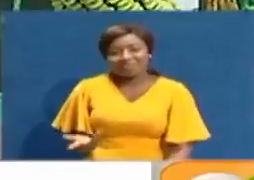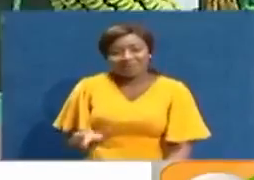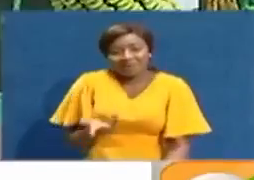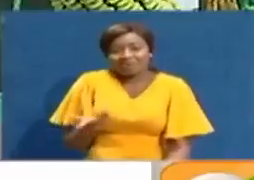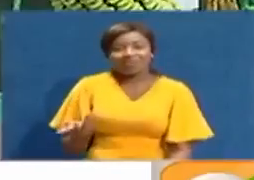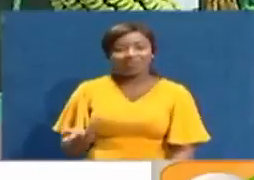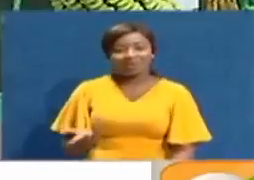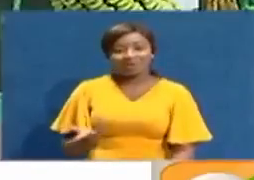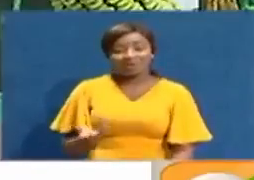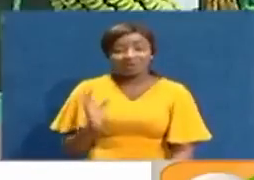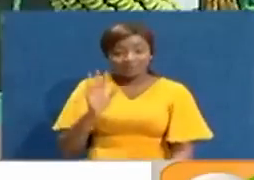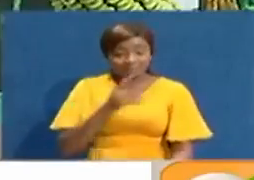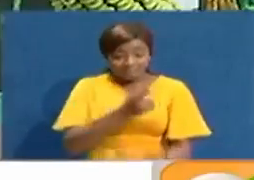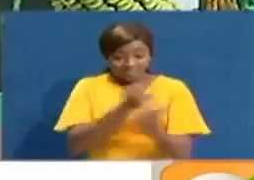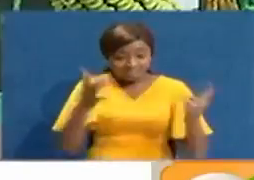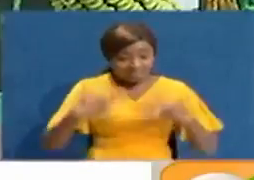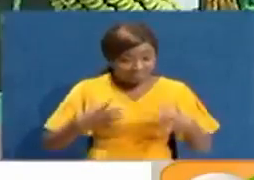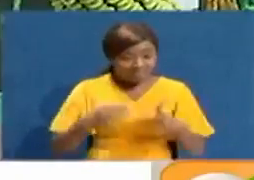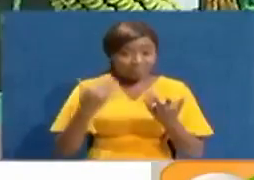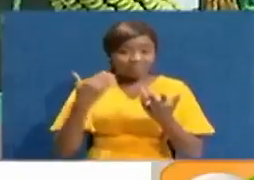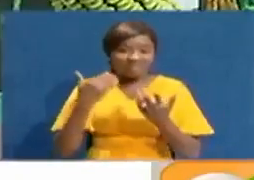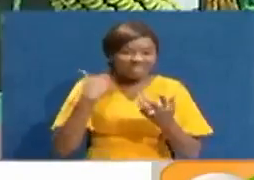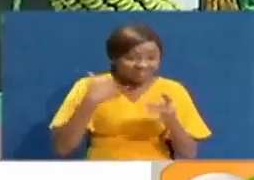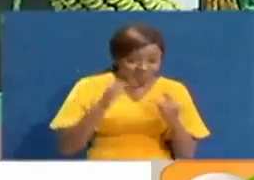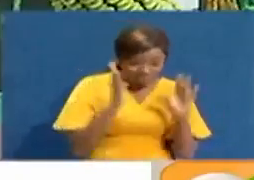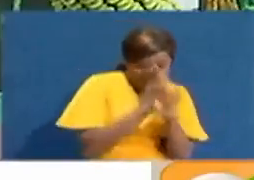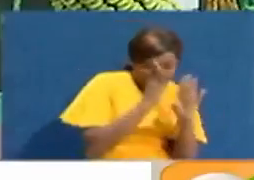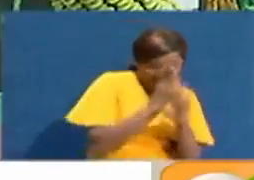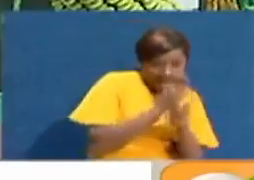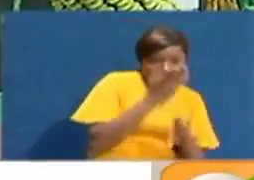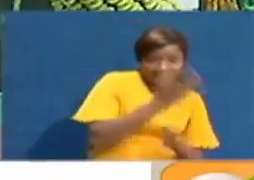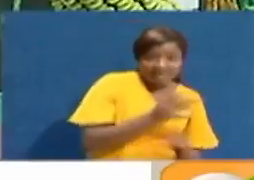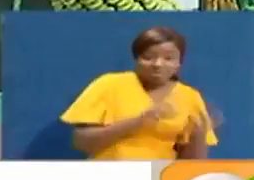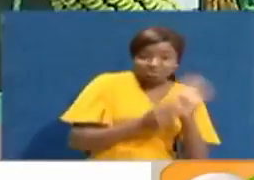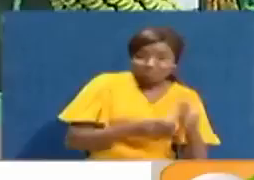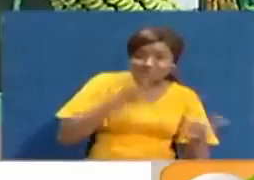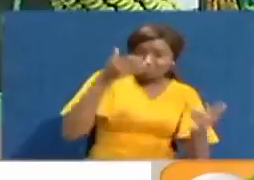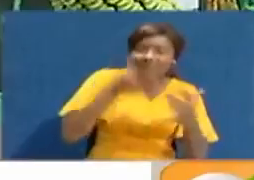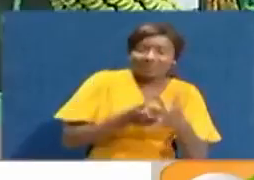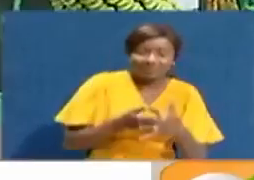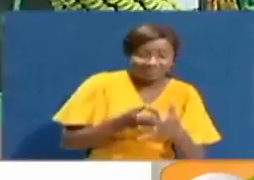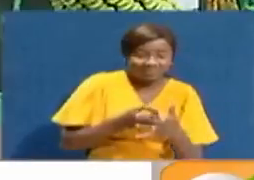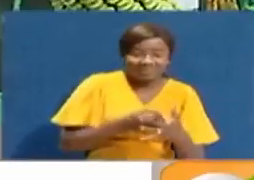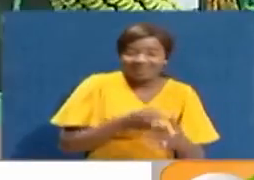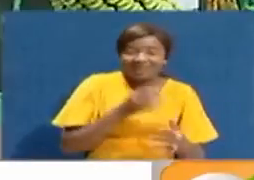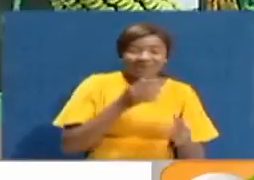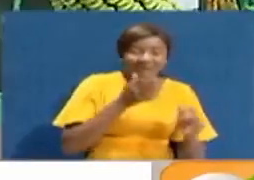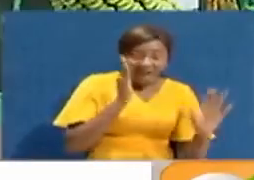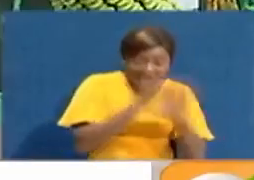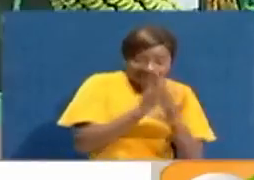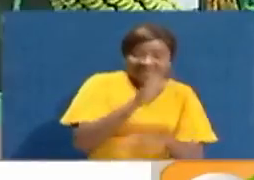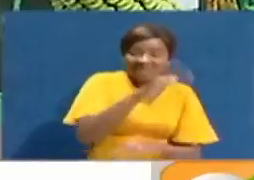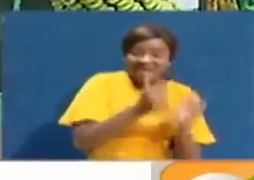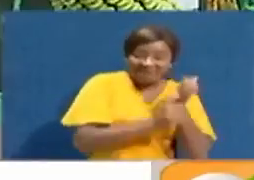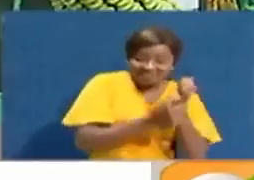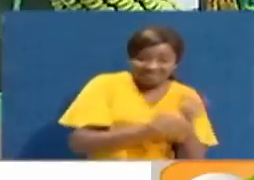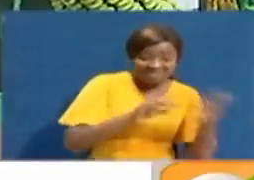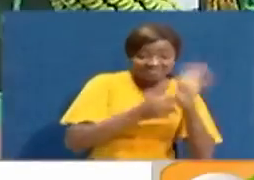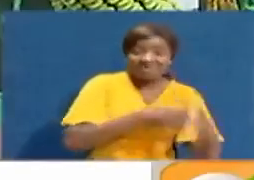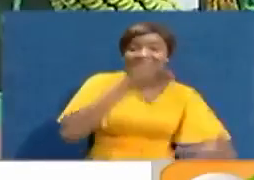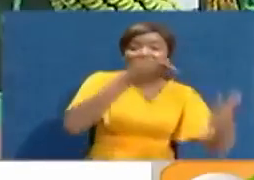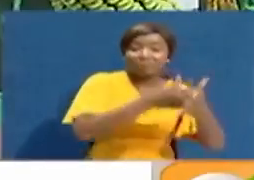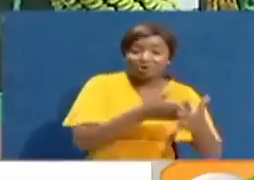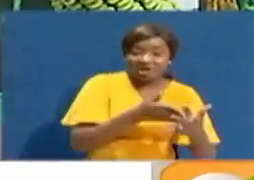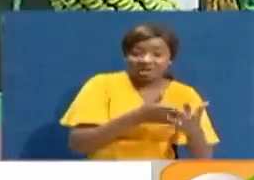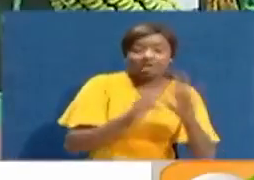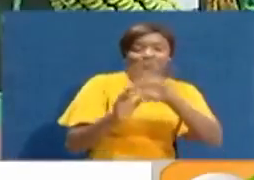sound? That criminals hide in maize farms? You ban the growing of maize? So what's next? You ban buildings with